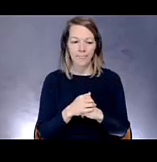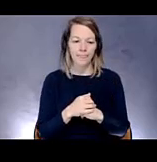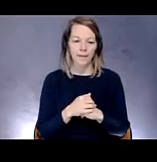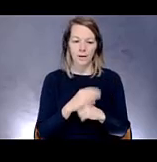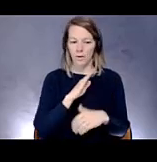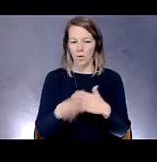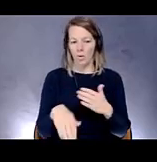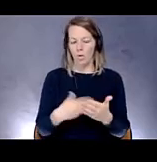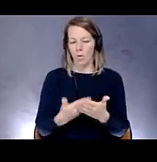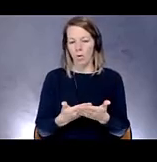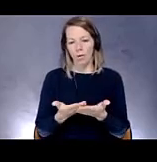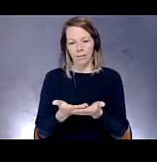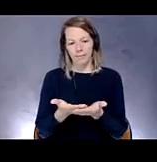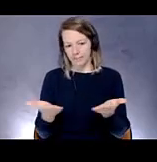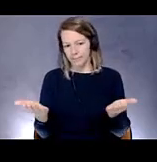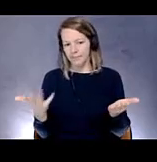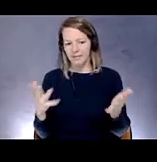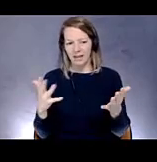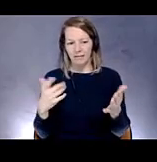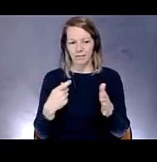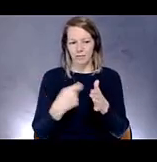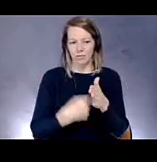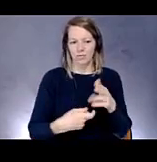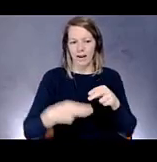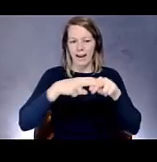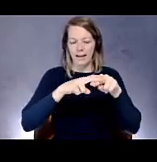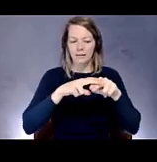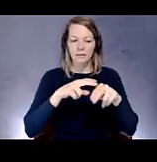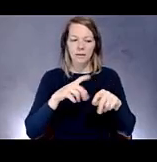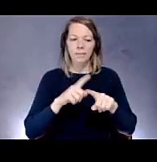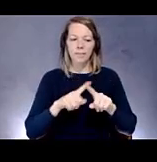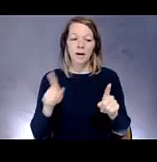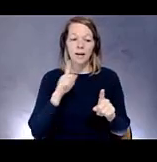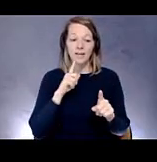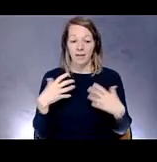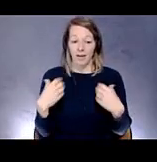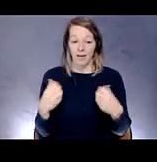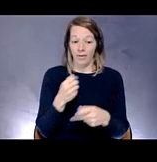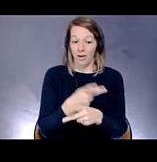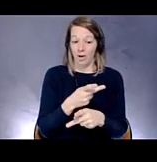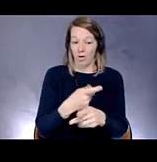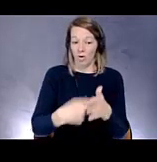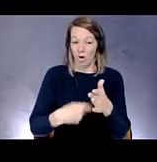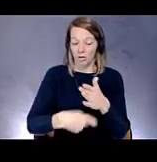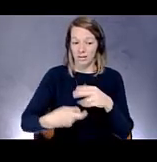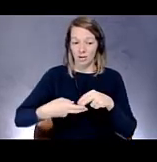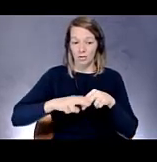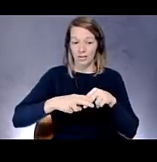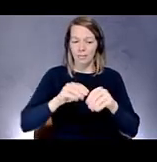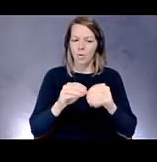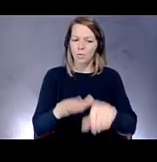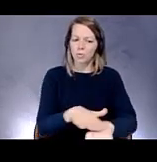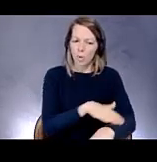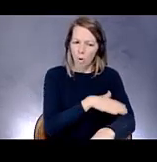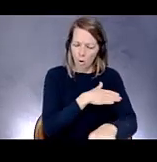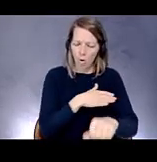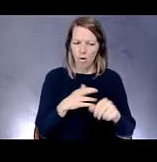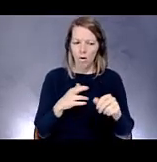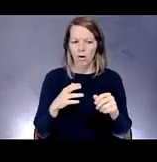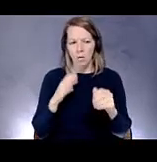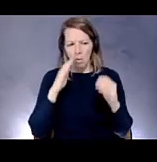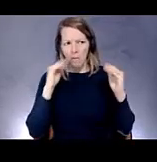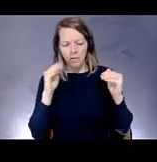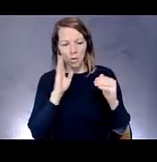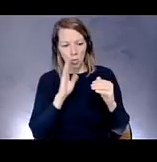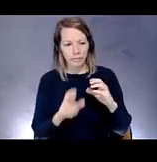kind of raise, but if healthcare costs were increasing slower, well, hopefully we would get a